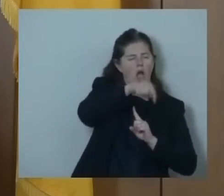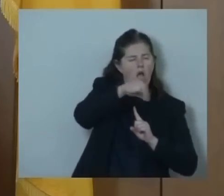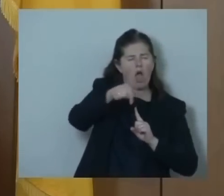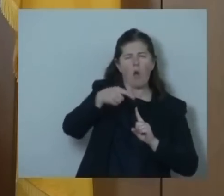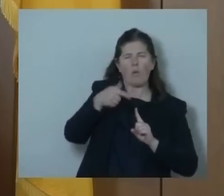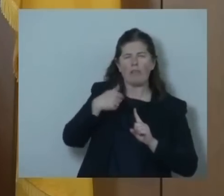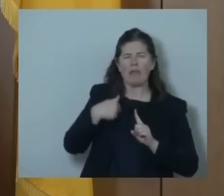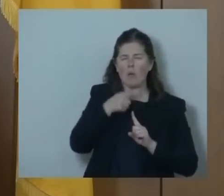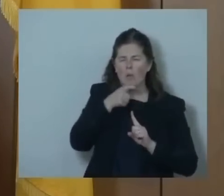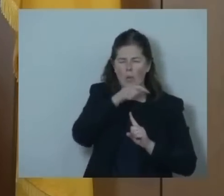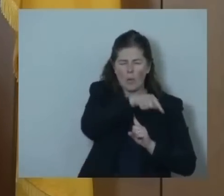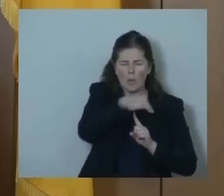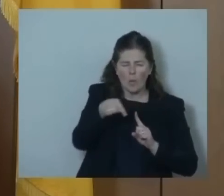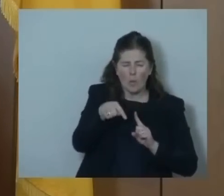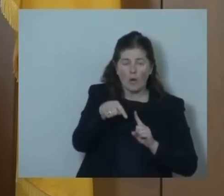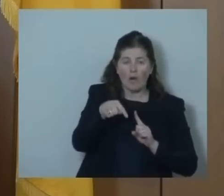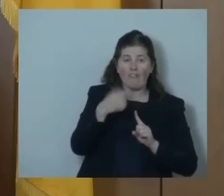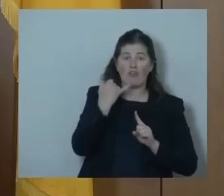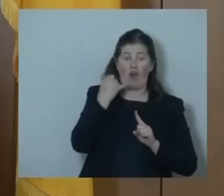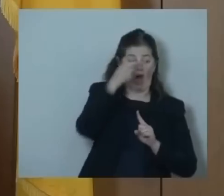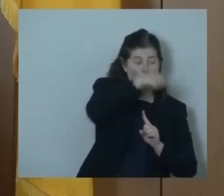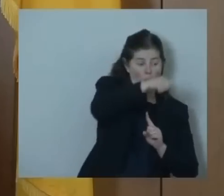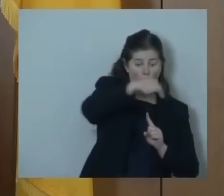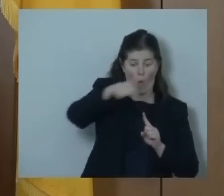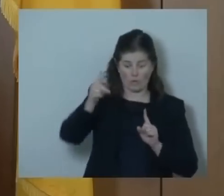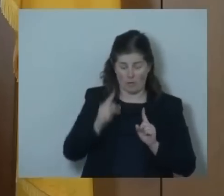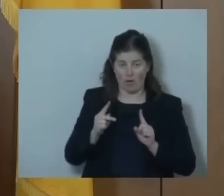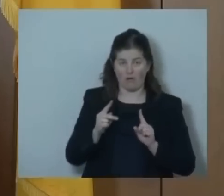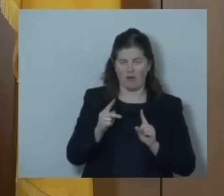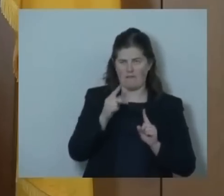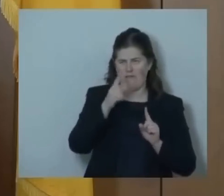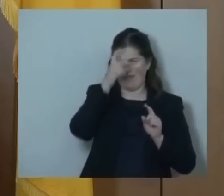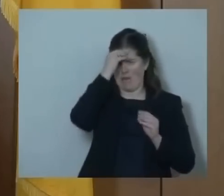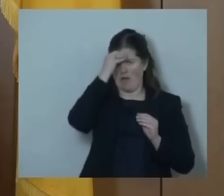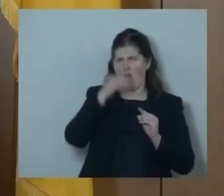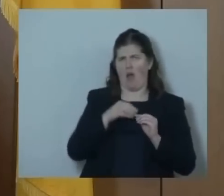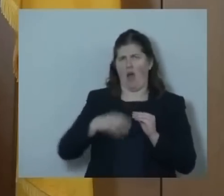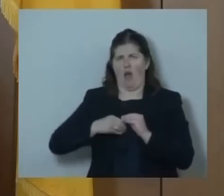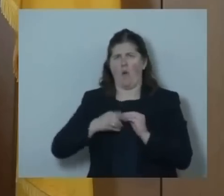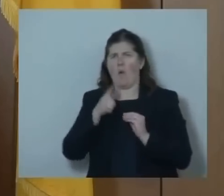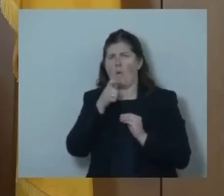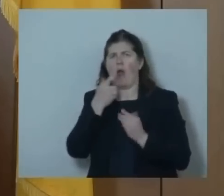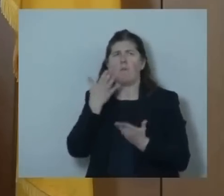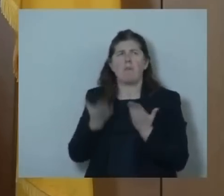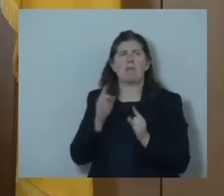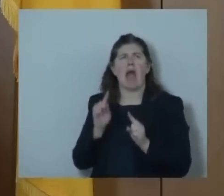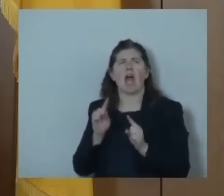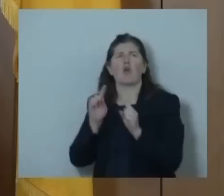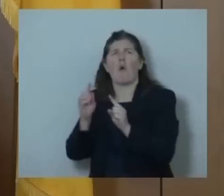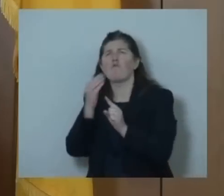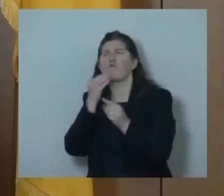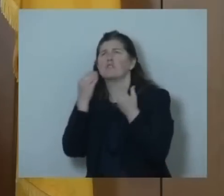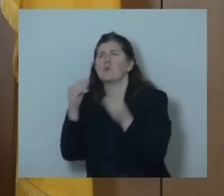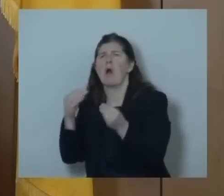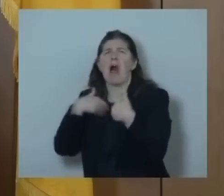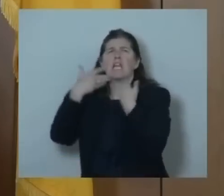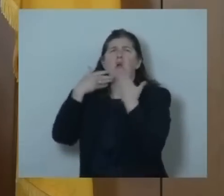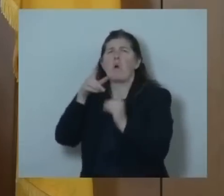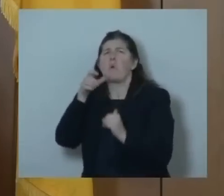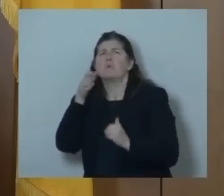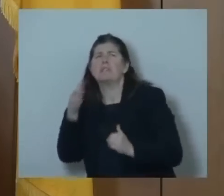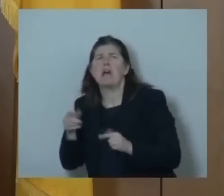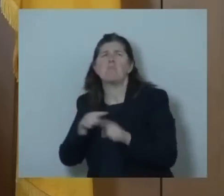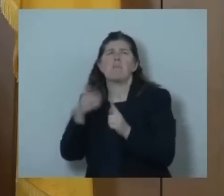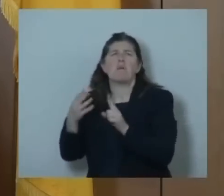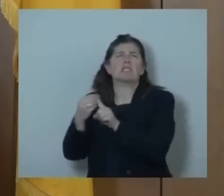contact with me. And then we've got to call all those individuals, and I have to keep thinking about it. And then I have to think about where I might have been, where I didn't know anyone, but they could